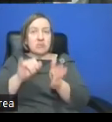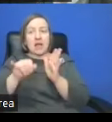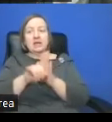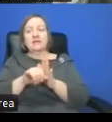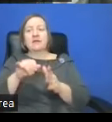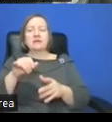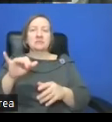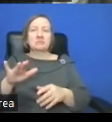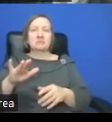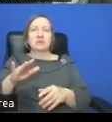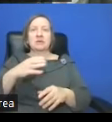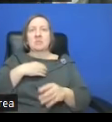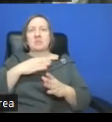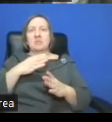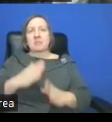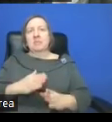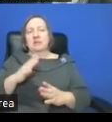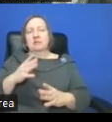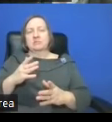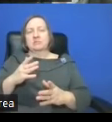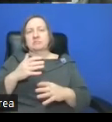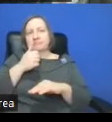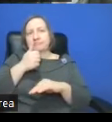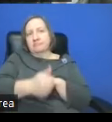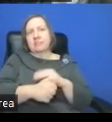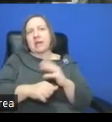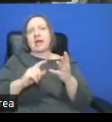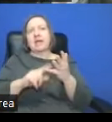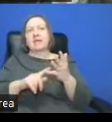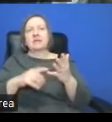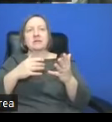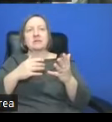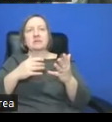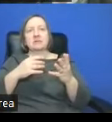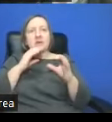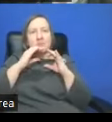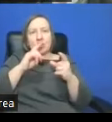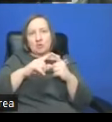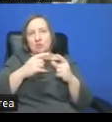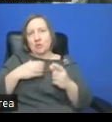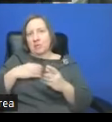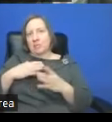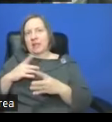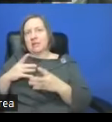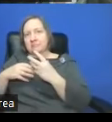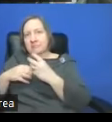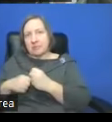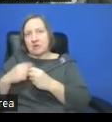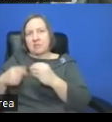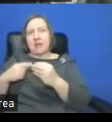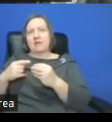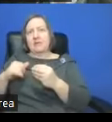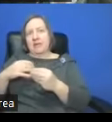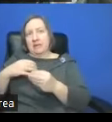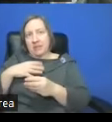complainant's allegations. And 5, communicate to the complainant, summarizing the complaint and the case handling decision. And then